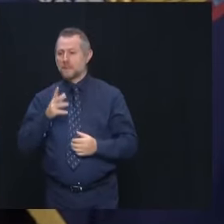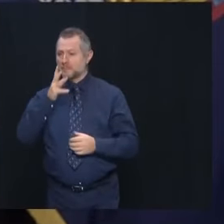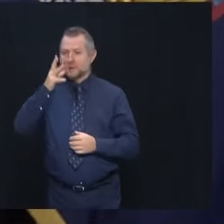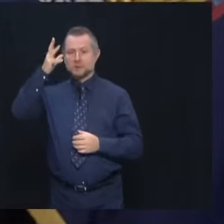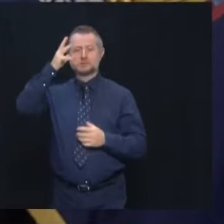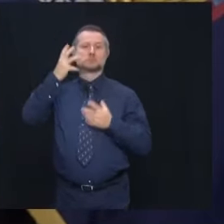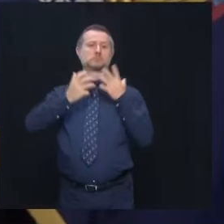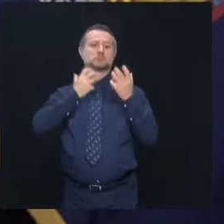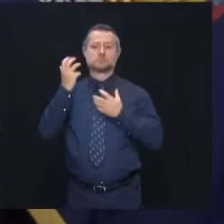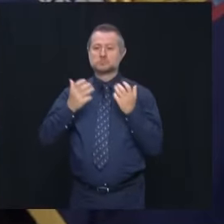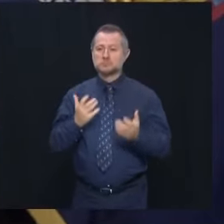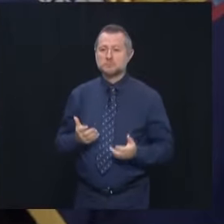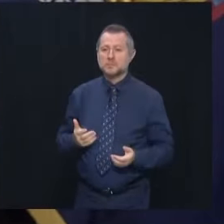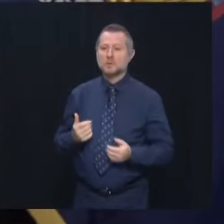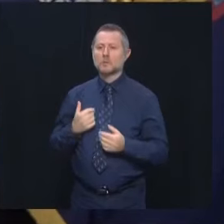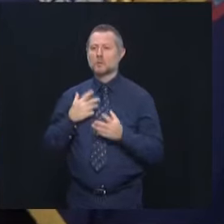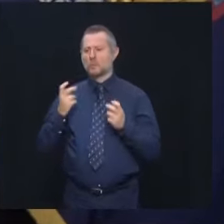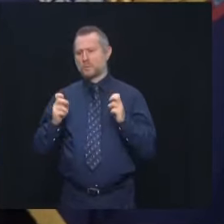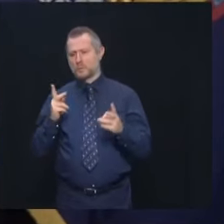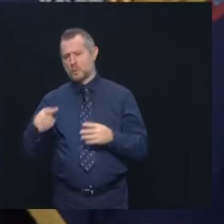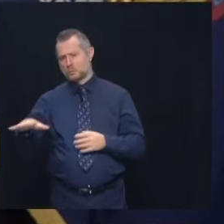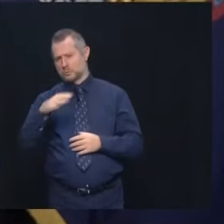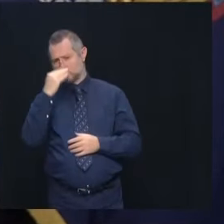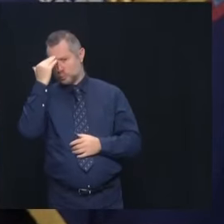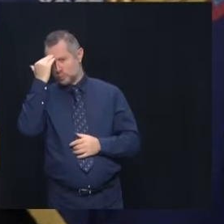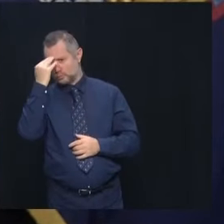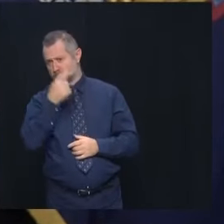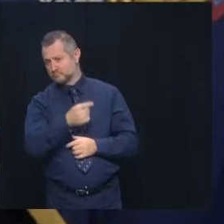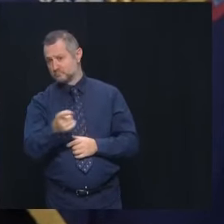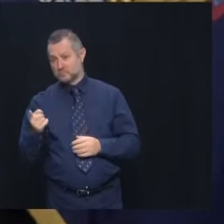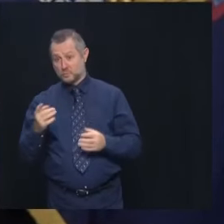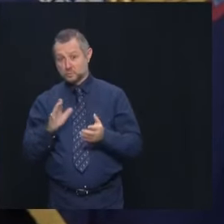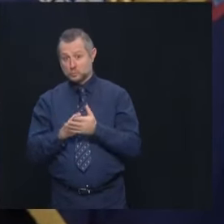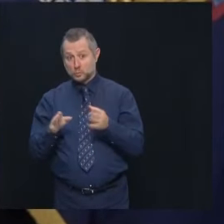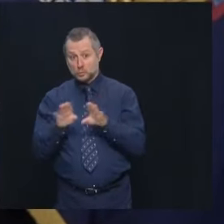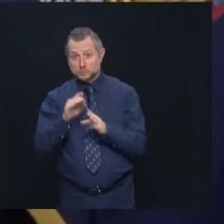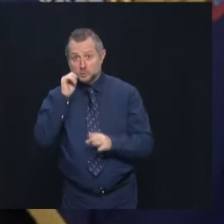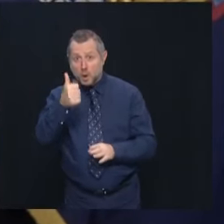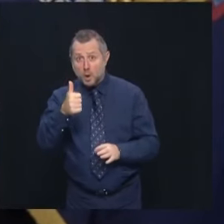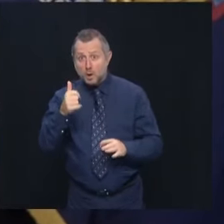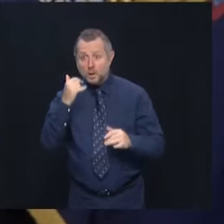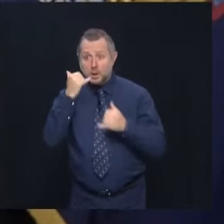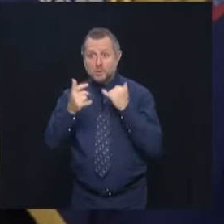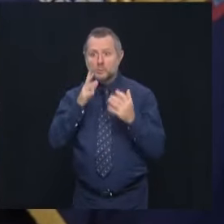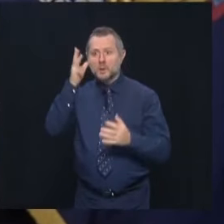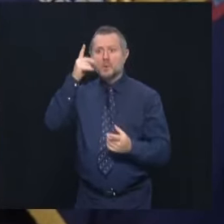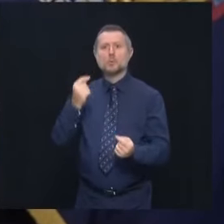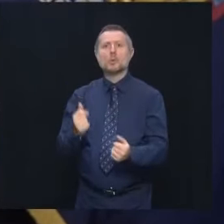to know as soon as possible, especially your schools are closed tomorrow, so you can figure out what to do tomorrow.